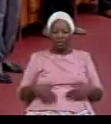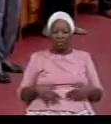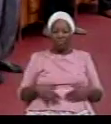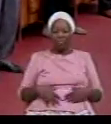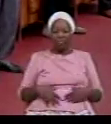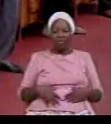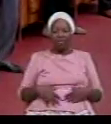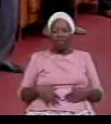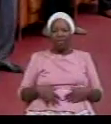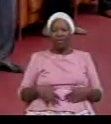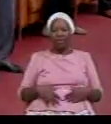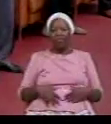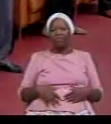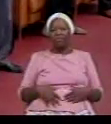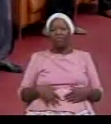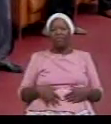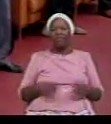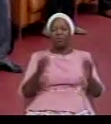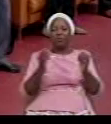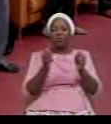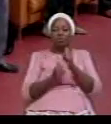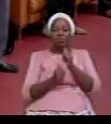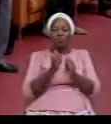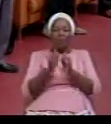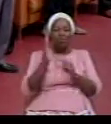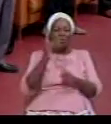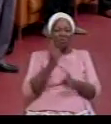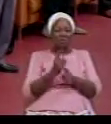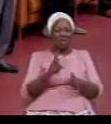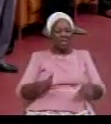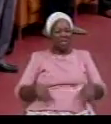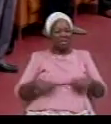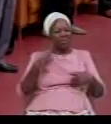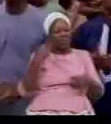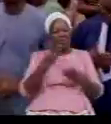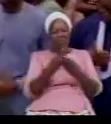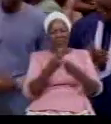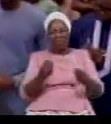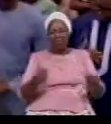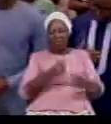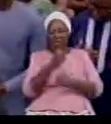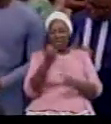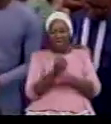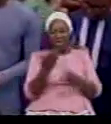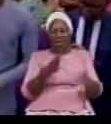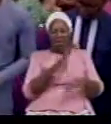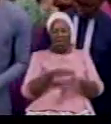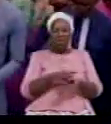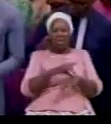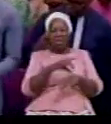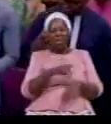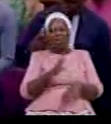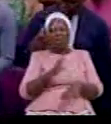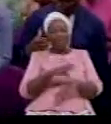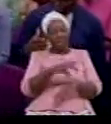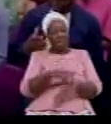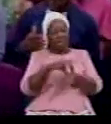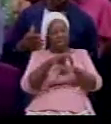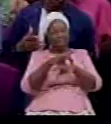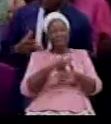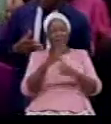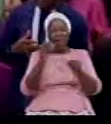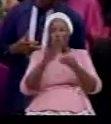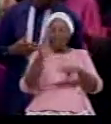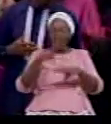which only lives for a few years on earth, much more so, feed your spirit,